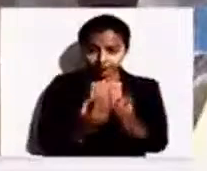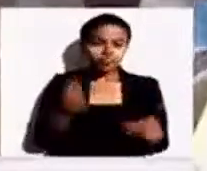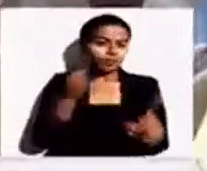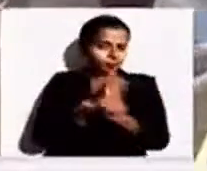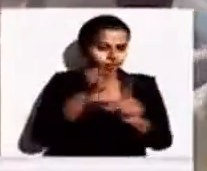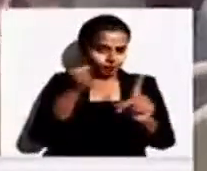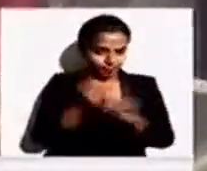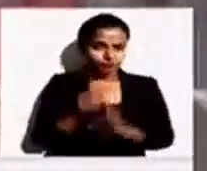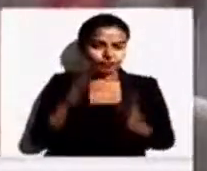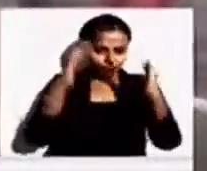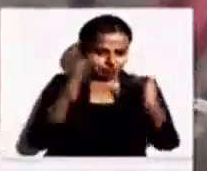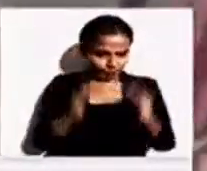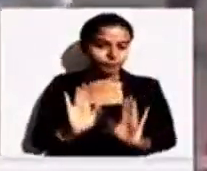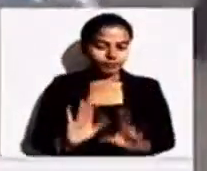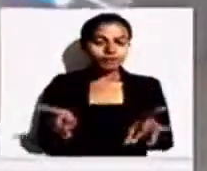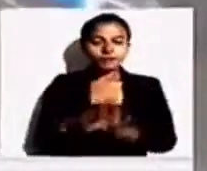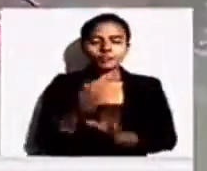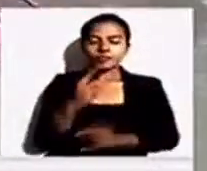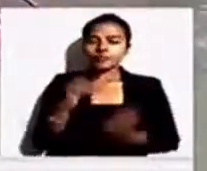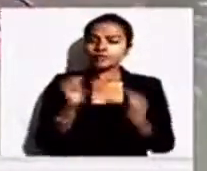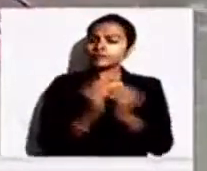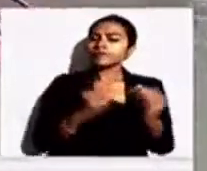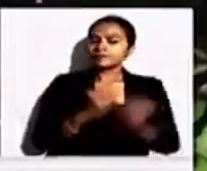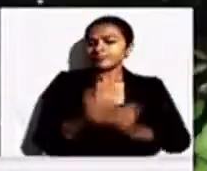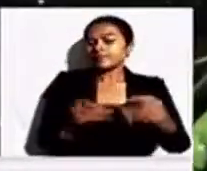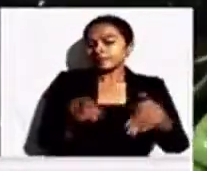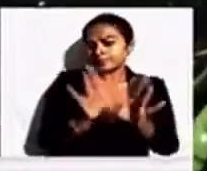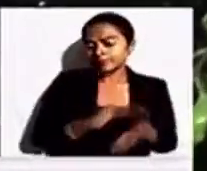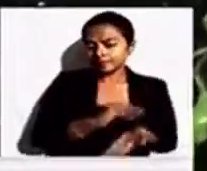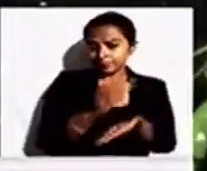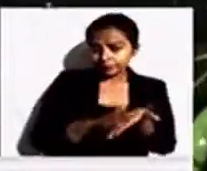added that a program is currently underway to provide relief to those affected.